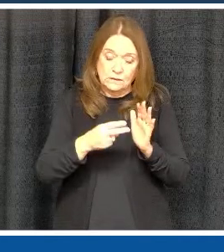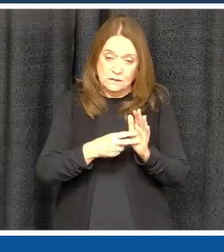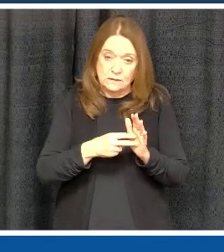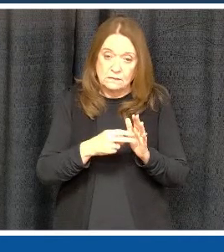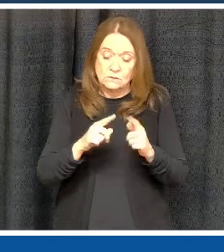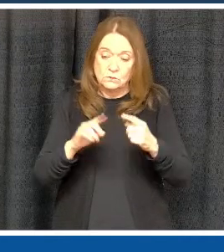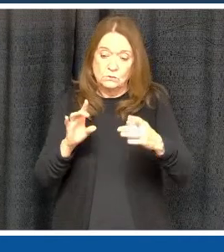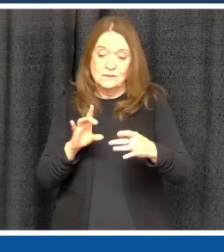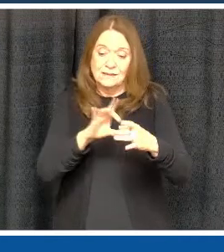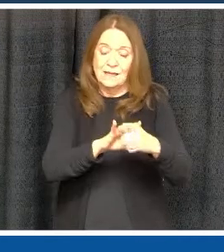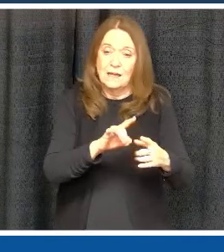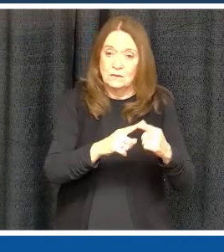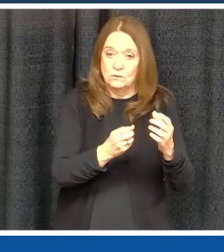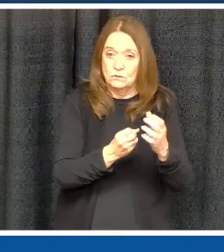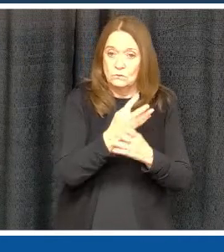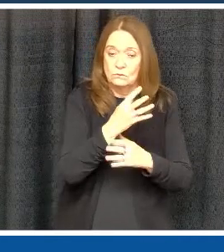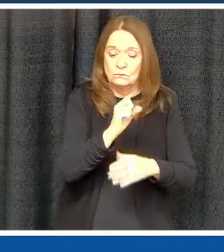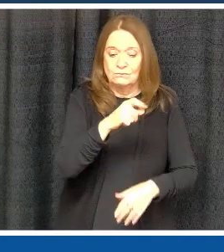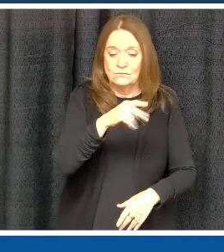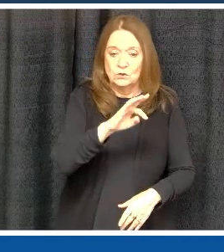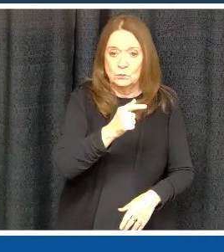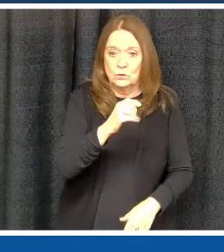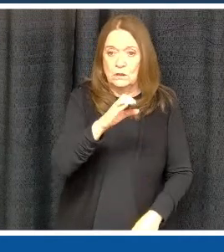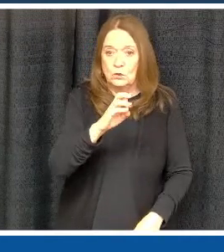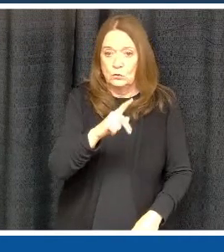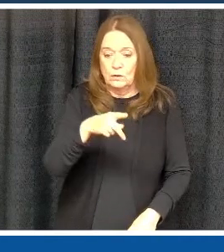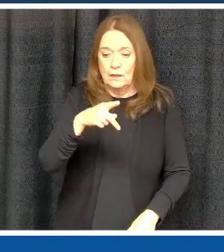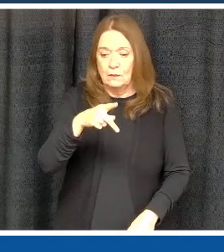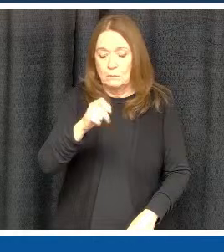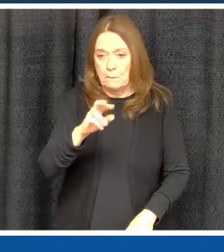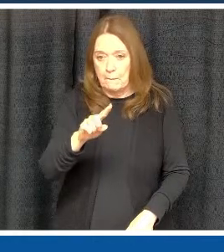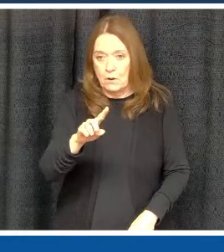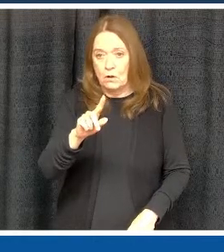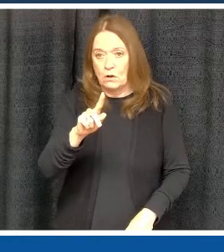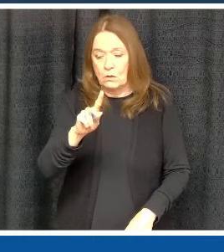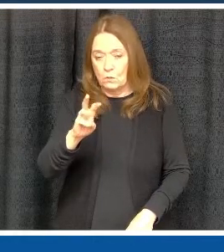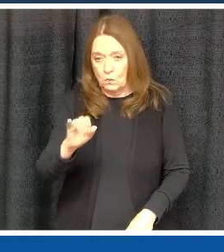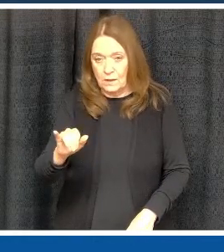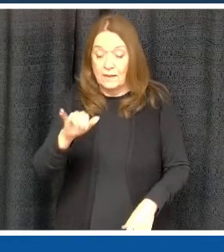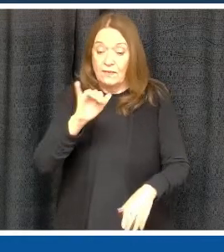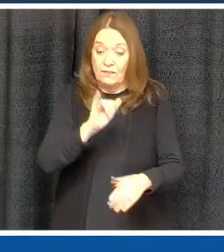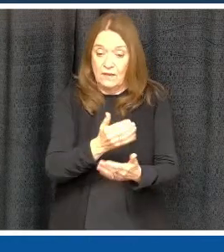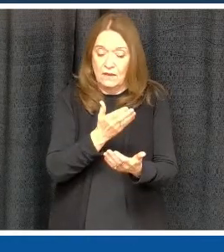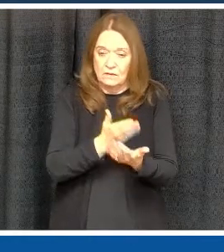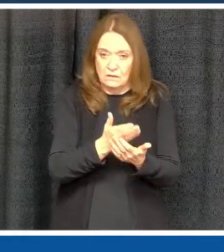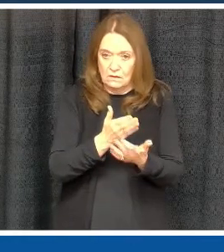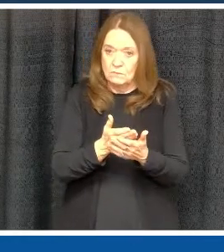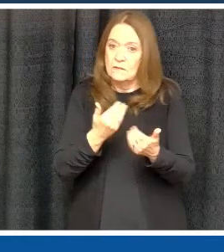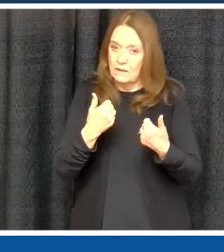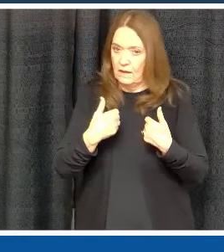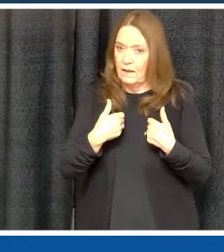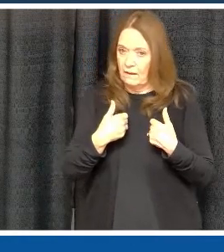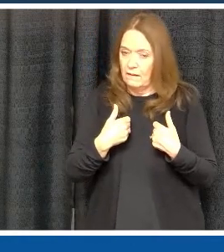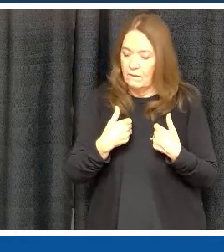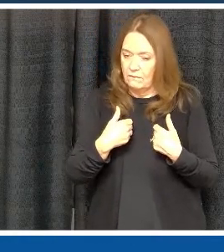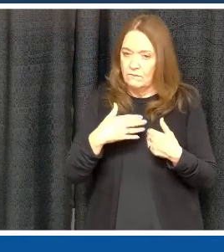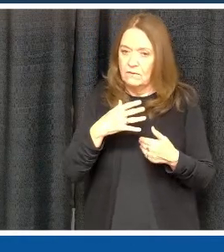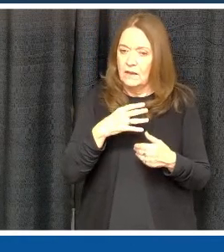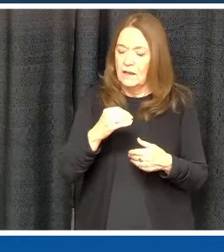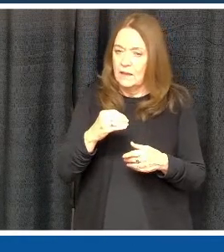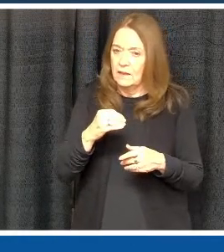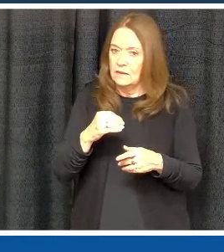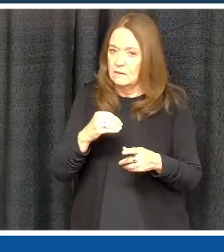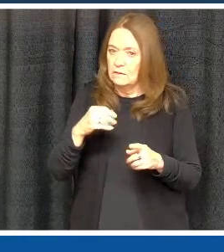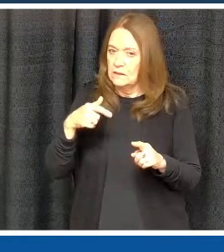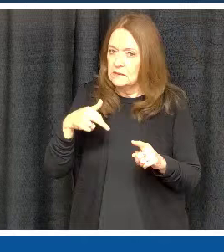Creek Parkway, for example, how to align with other. That document's out there, 5-foot sidewalks, edge of pavement. There is no